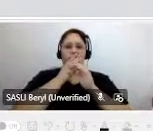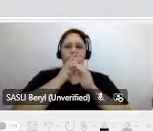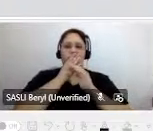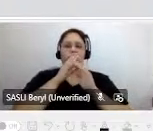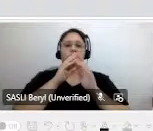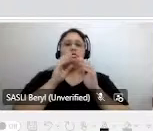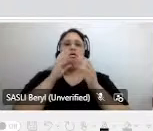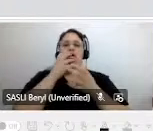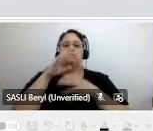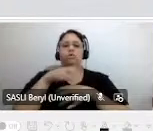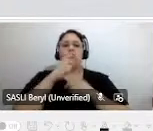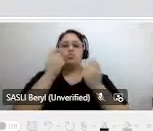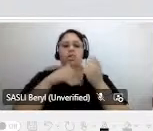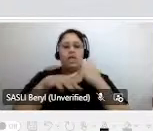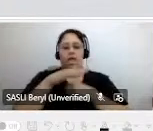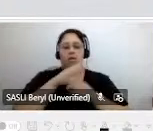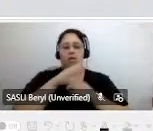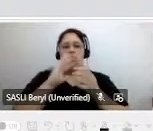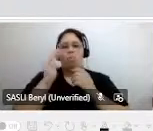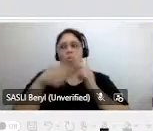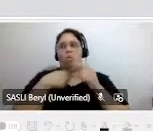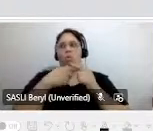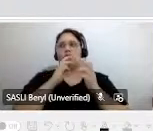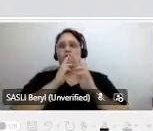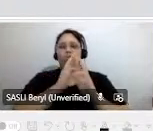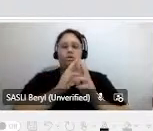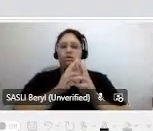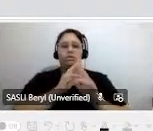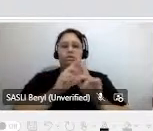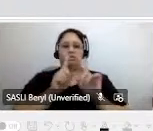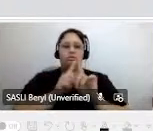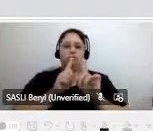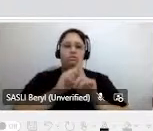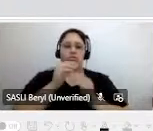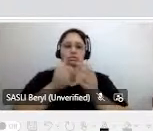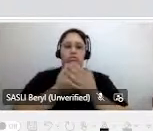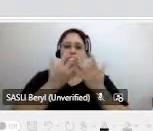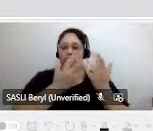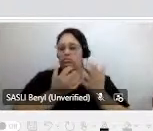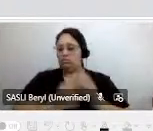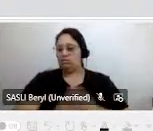for rural areas in all of its reports related to crime statistics.